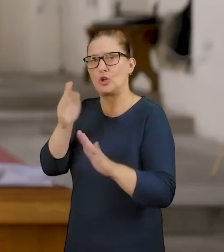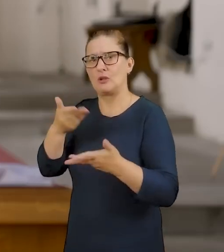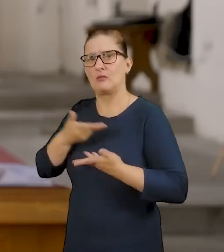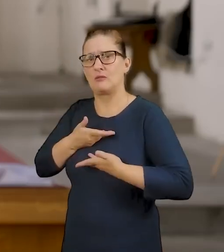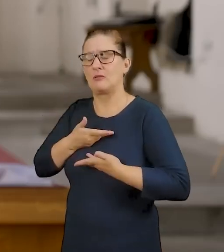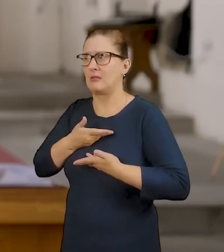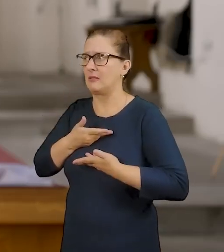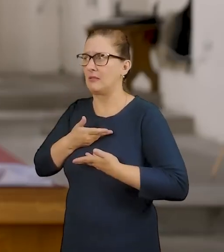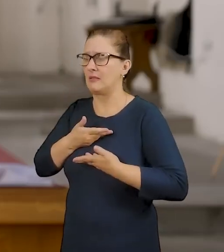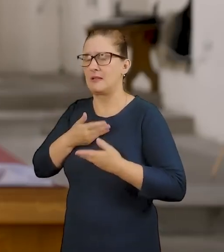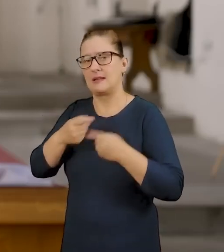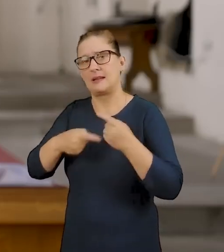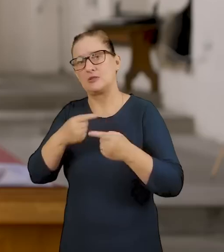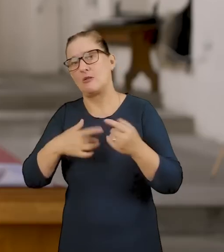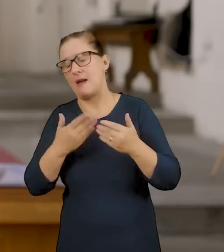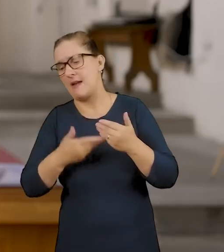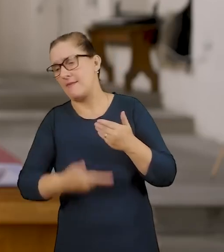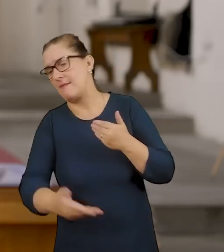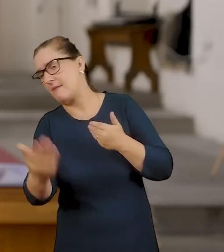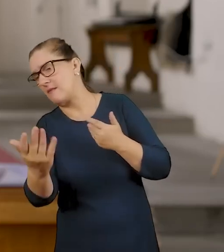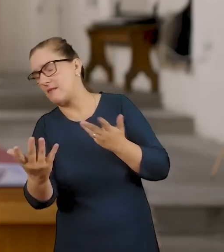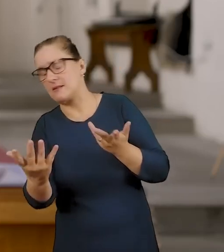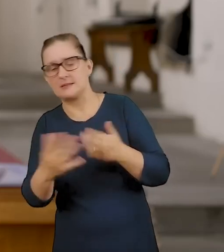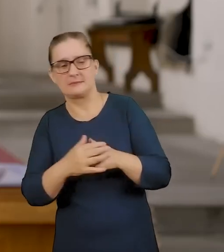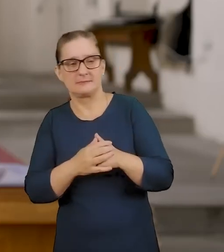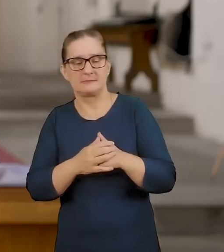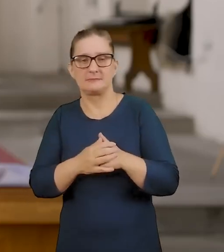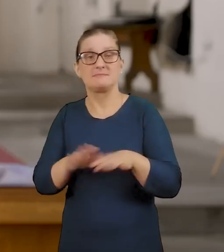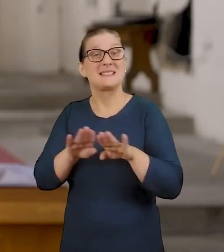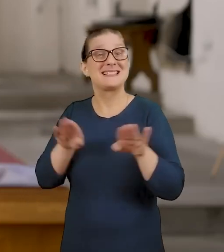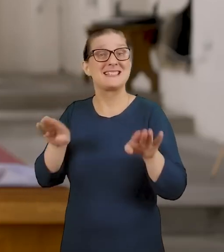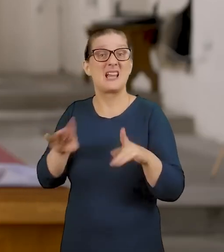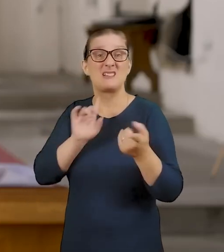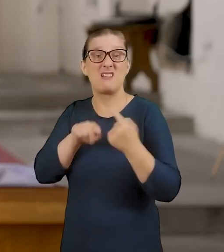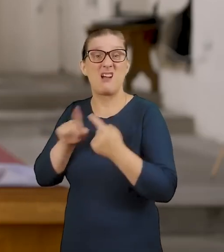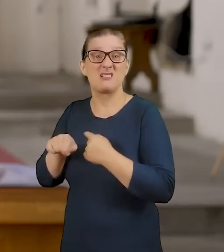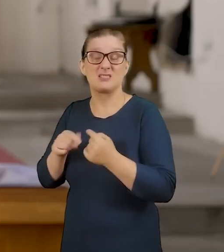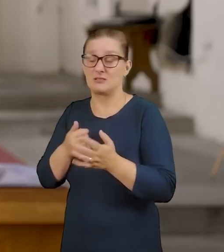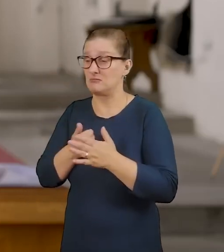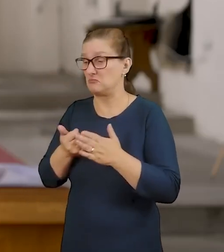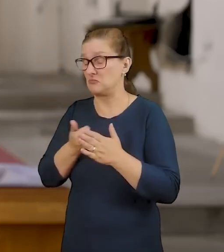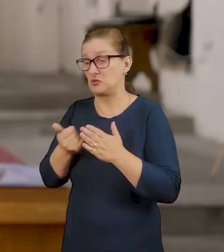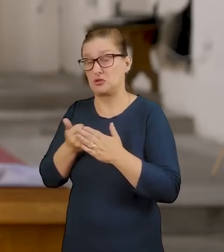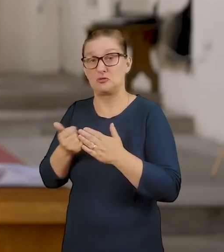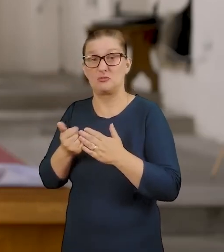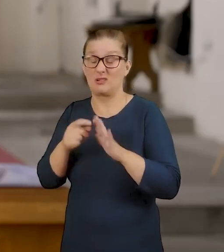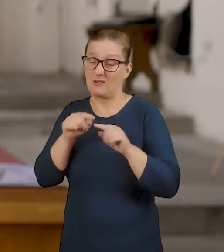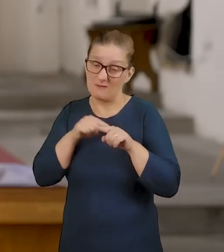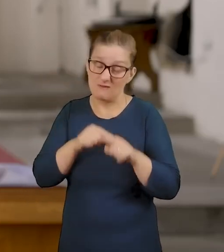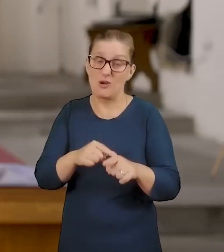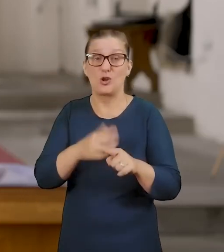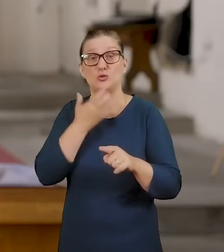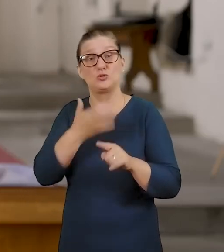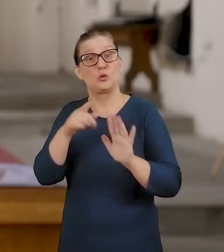asking was who will inherit eternal life and the age to come? The standard answers were